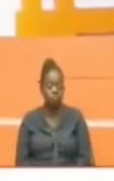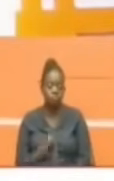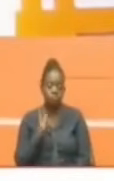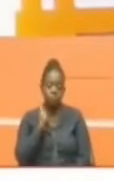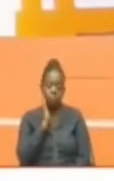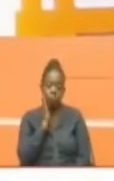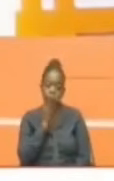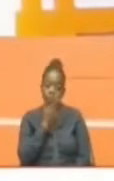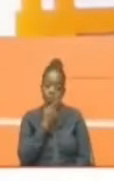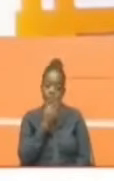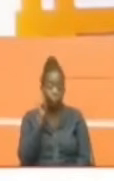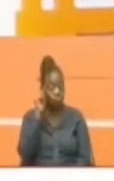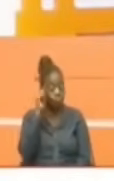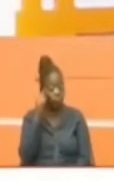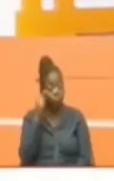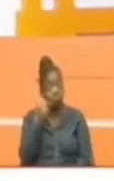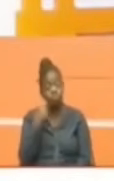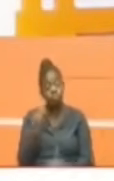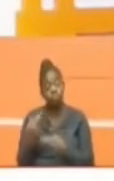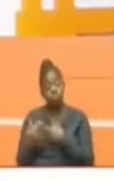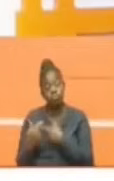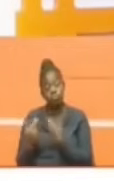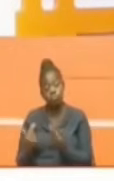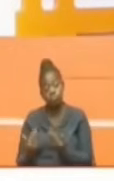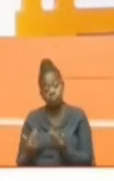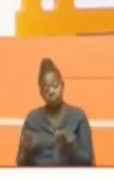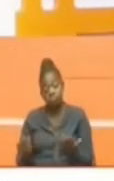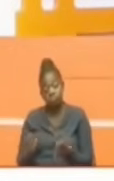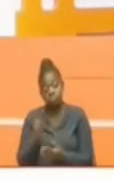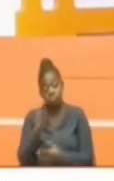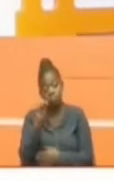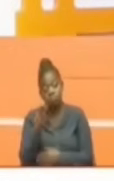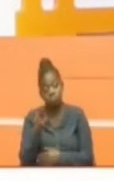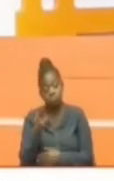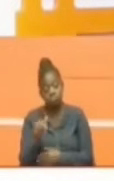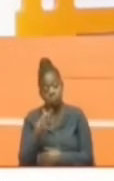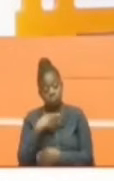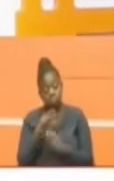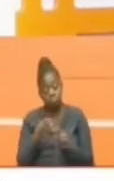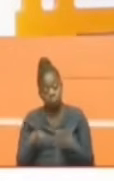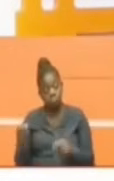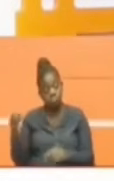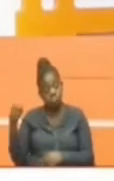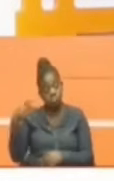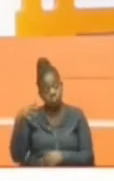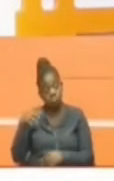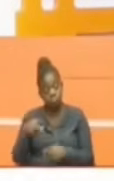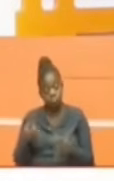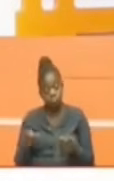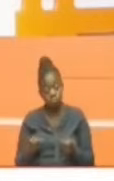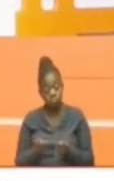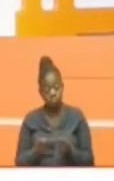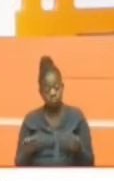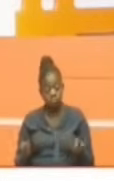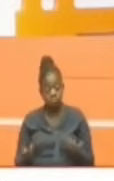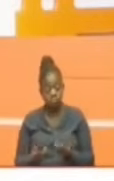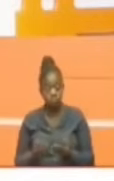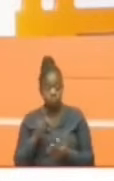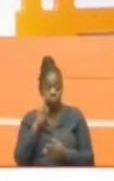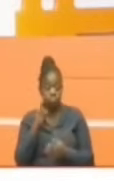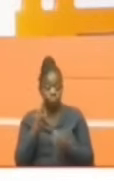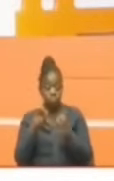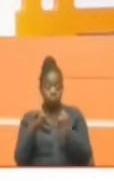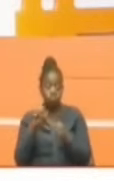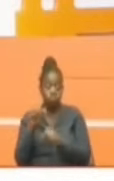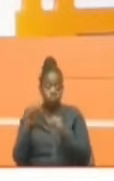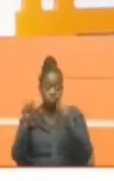Tuwasase devana fendo za bichikuwa atakona dalawoli ya wabayu nulacheta gokwe kene nye vitale vichifo chevirimo. Mauli la